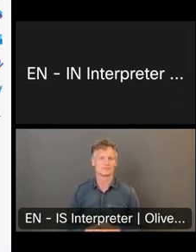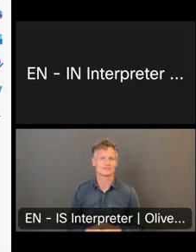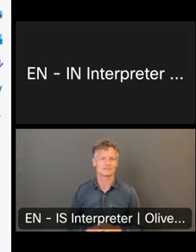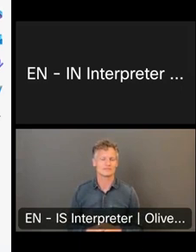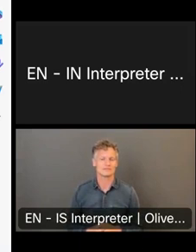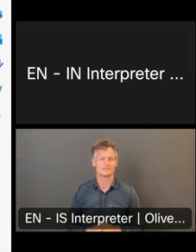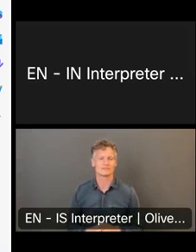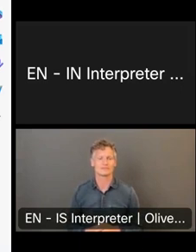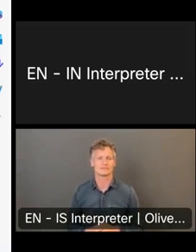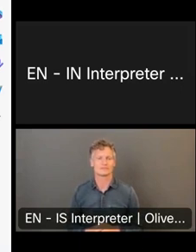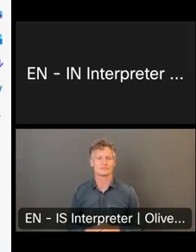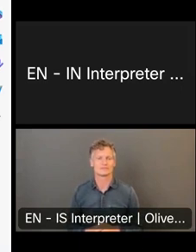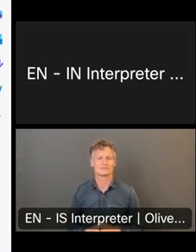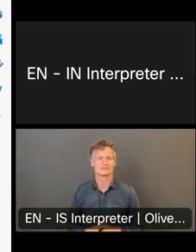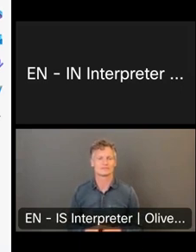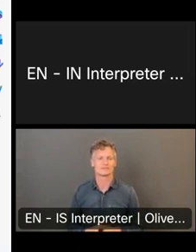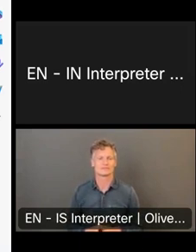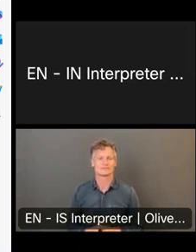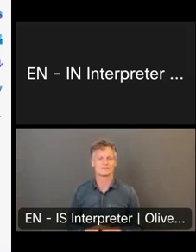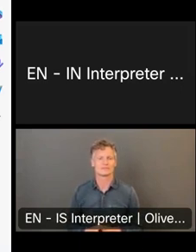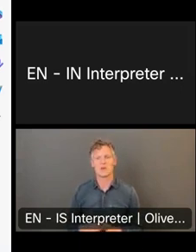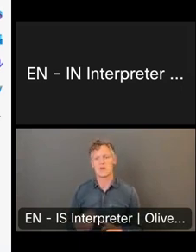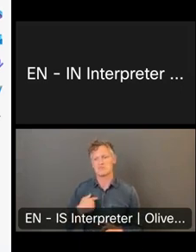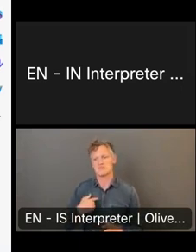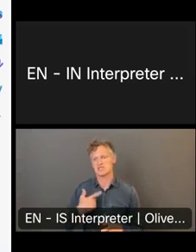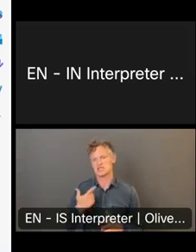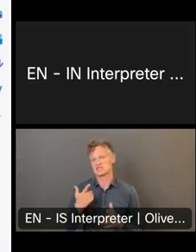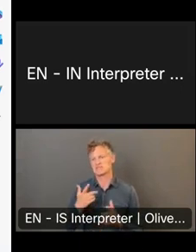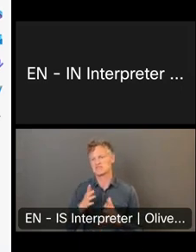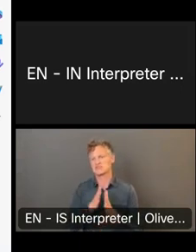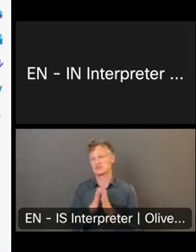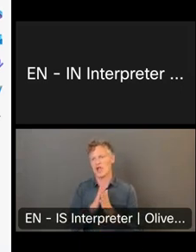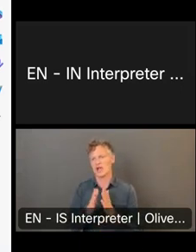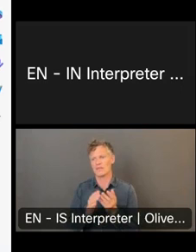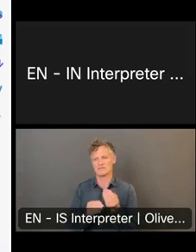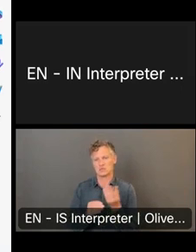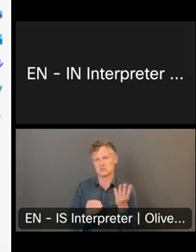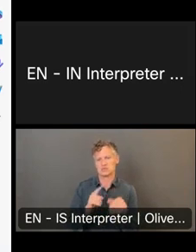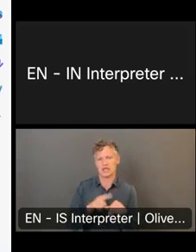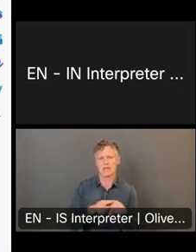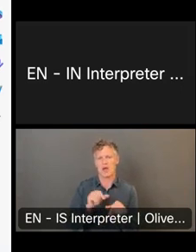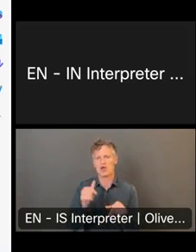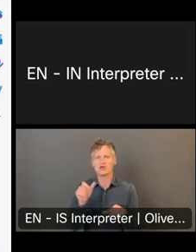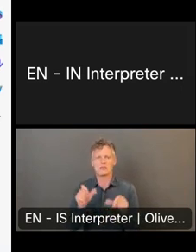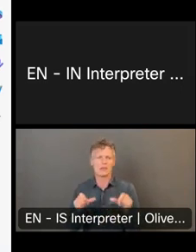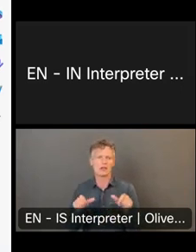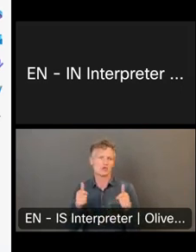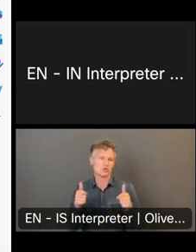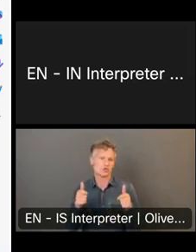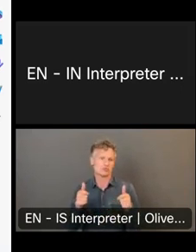dead. So I've described these in a couple of papers, and I cite some other people. There's actually a nice